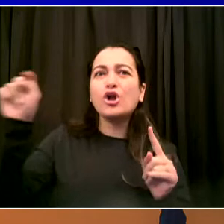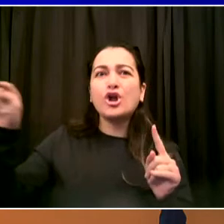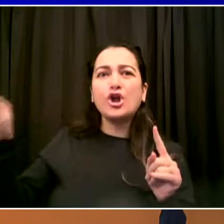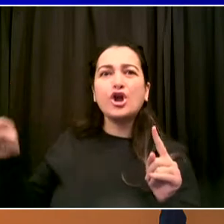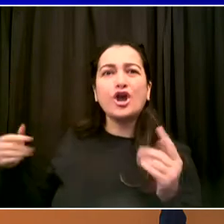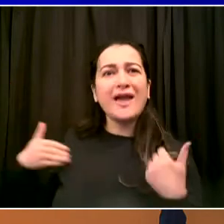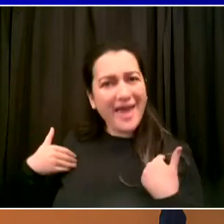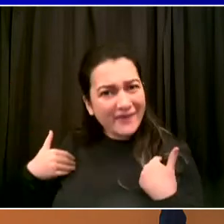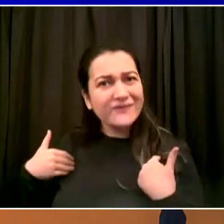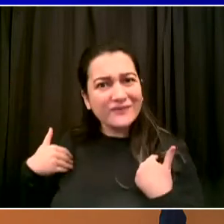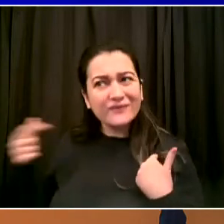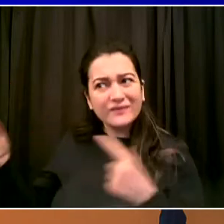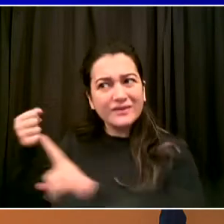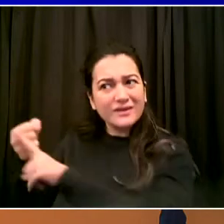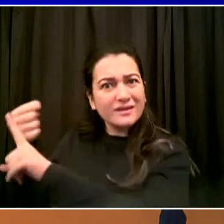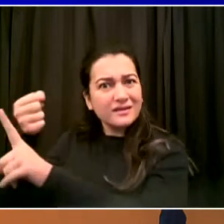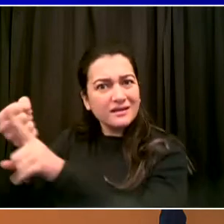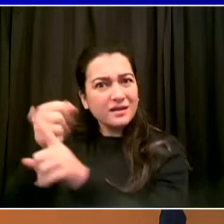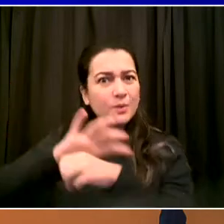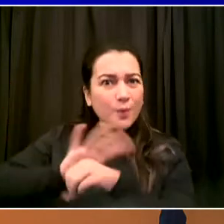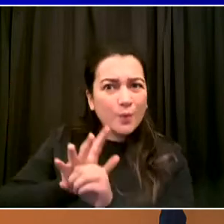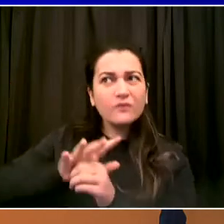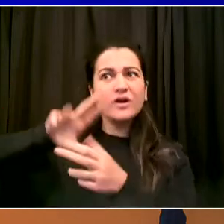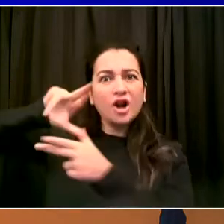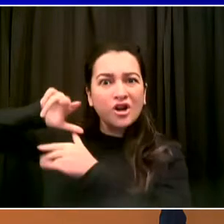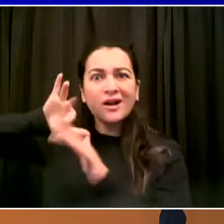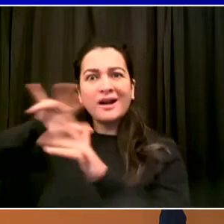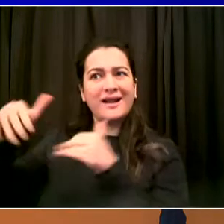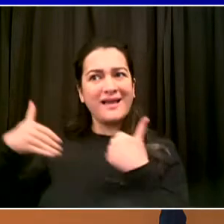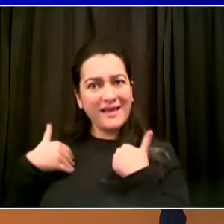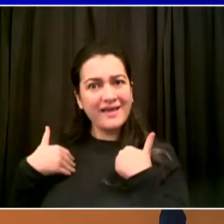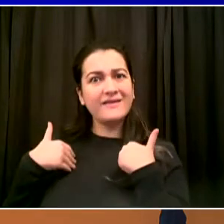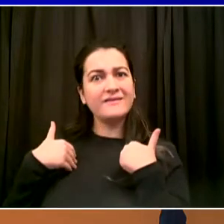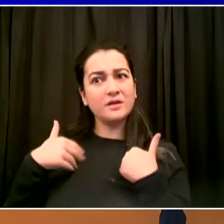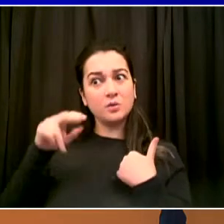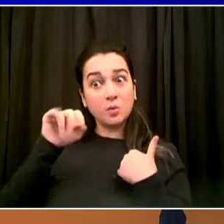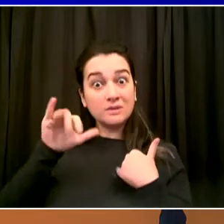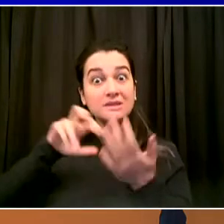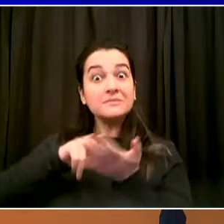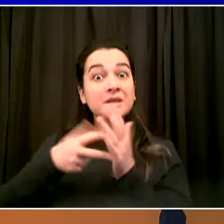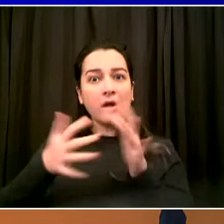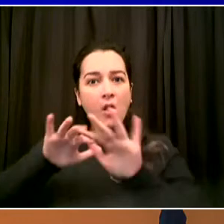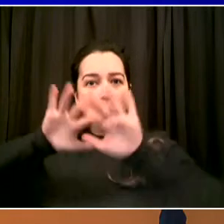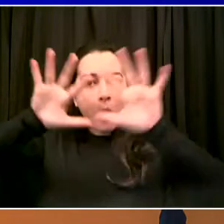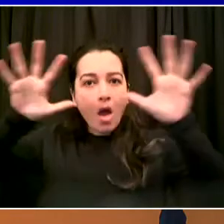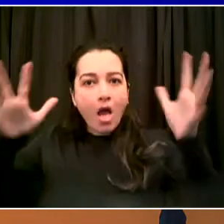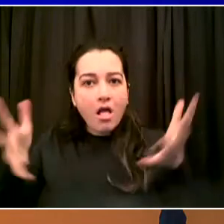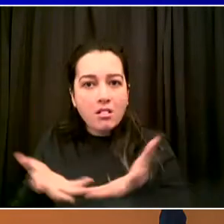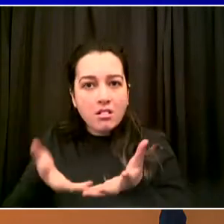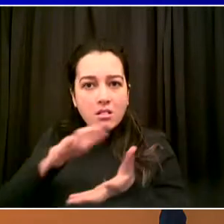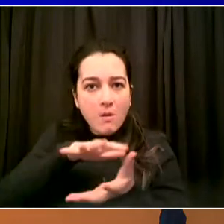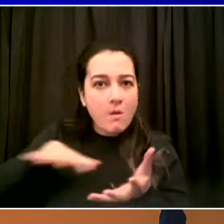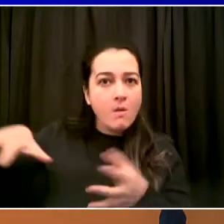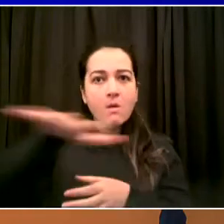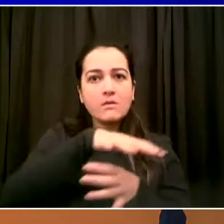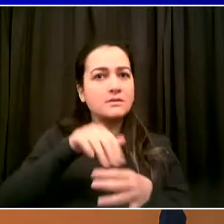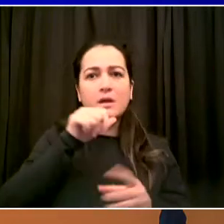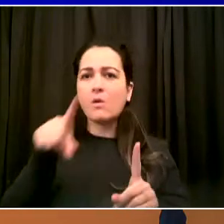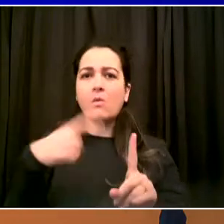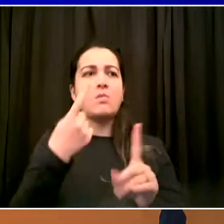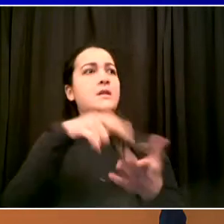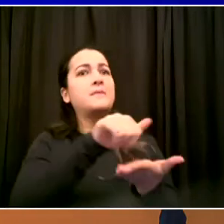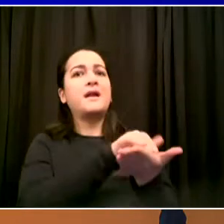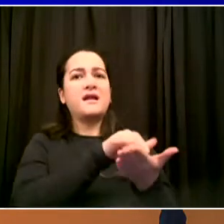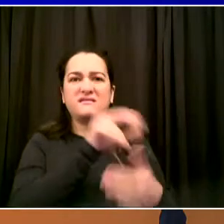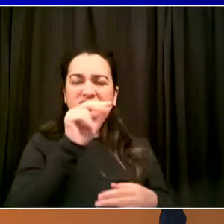parts of the city, not just Midtown Manhattan. We've got to make this a recovery for all 5 boroughs. We've got to make this a recovery for working people